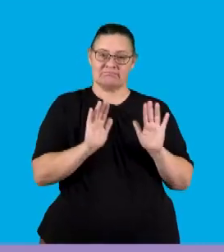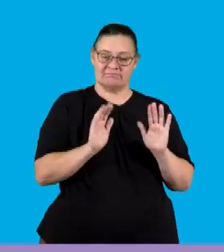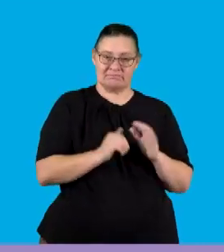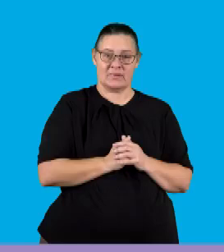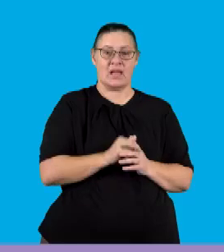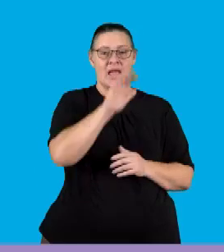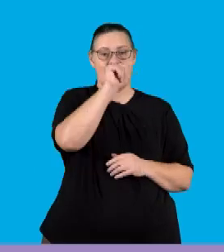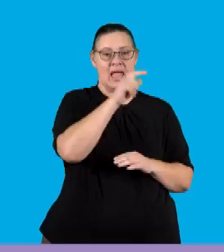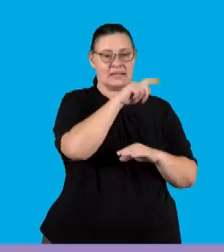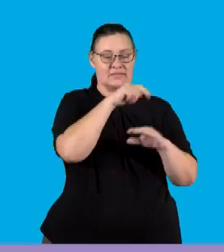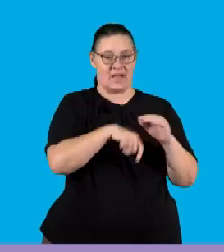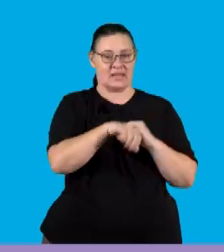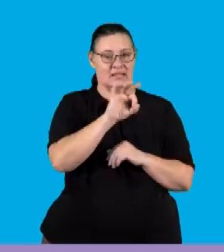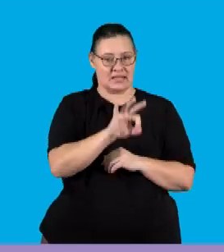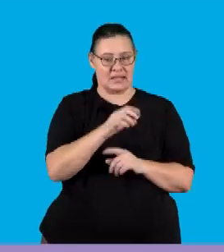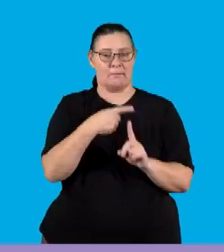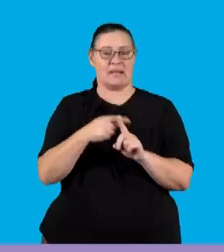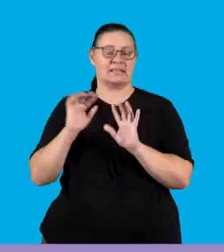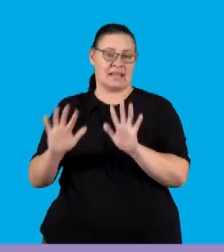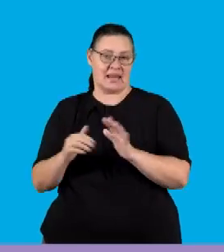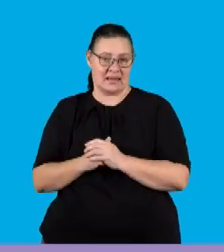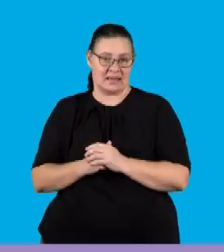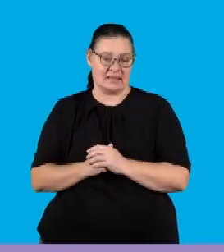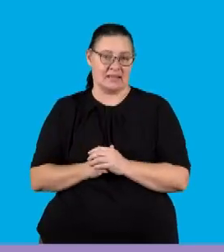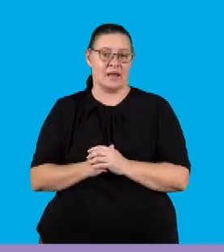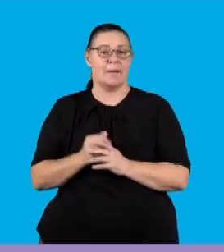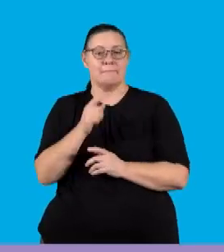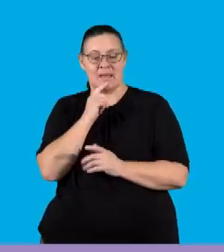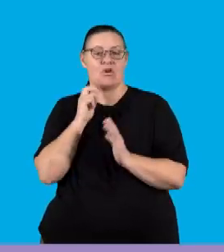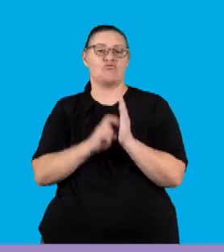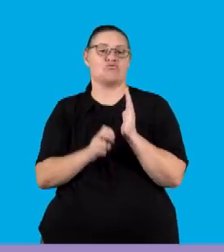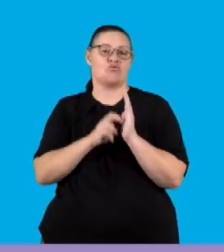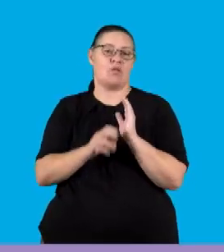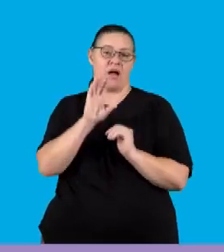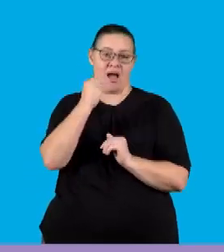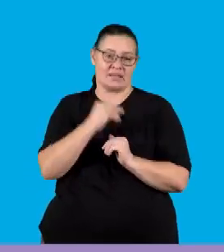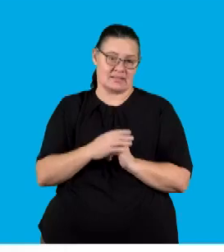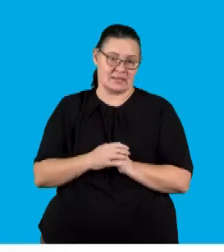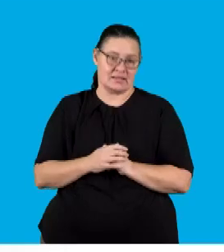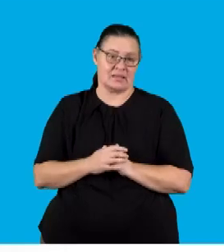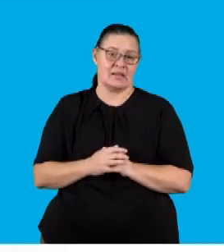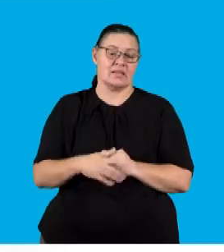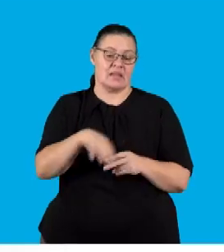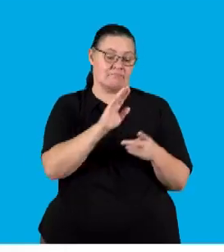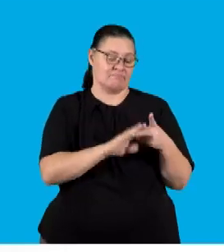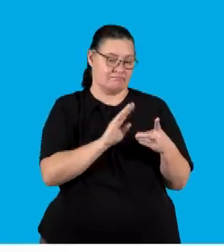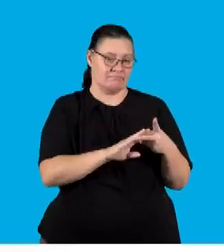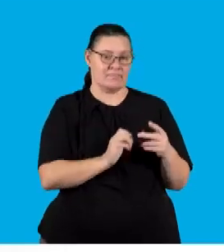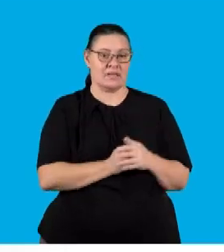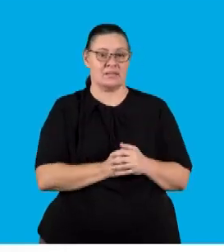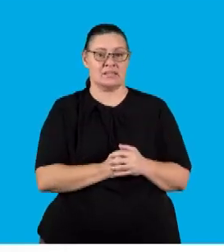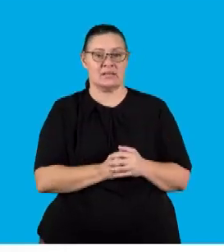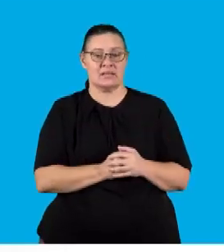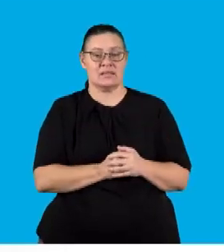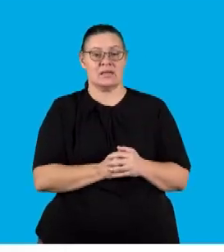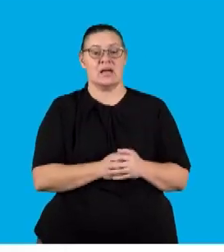A divided by 3 plus 10, which is exactly what our rule is asking for. Let's look at the next input value, and that is